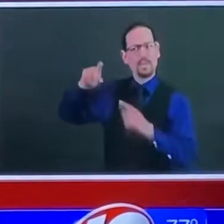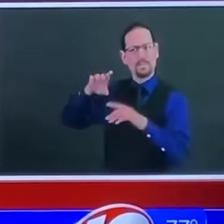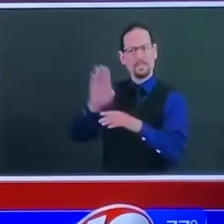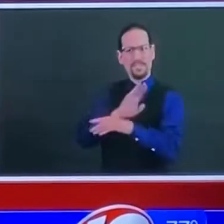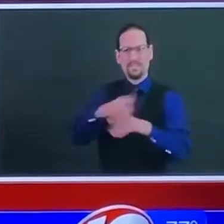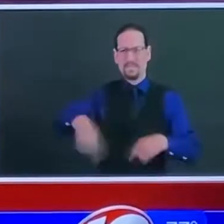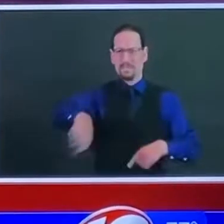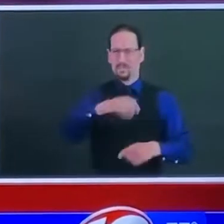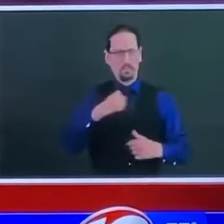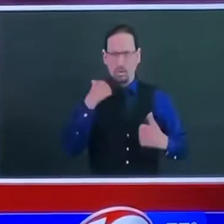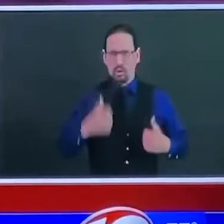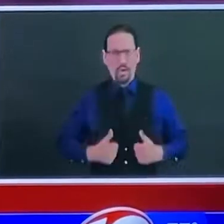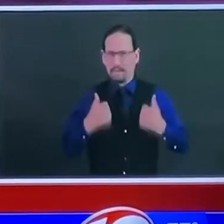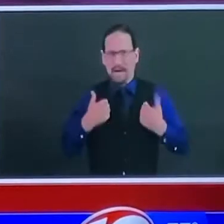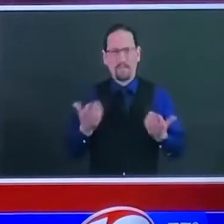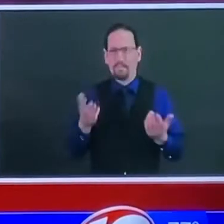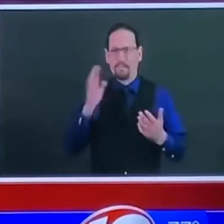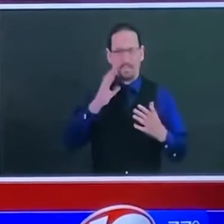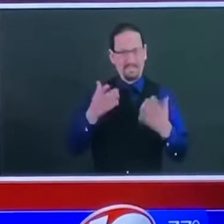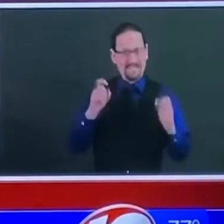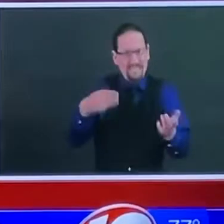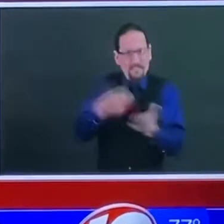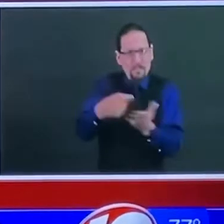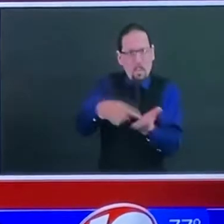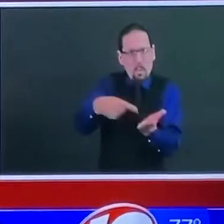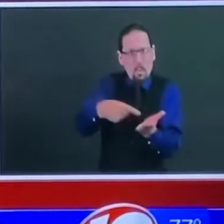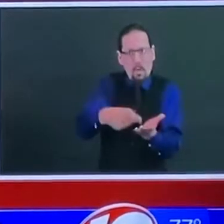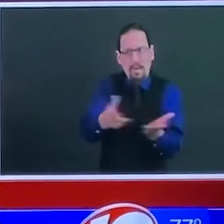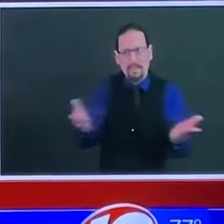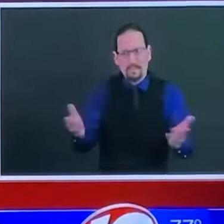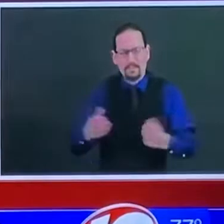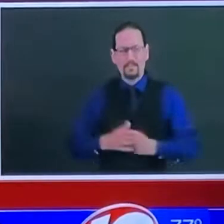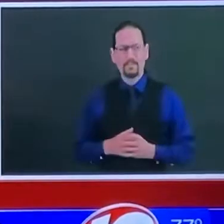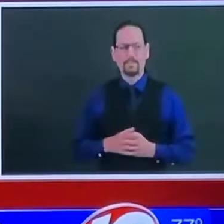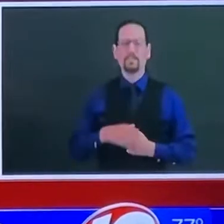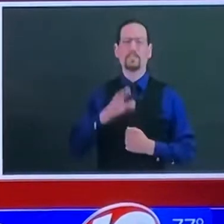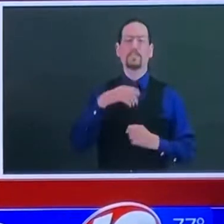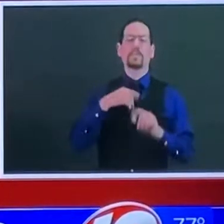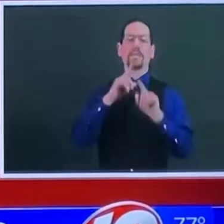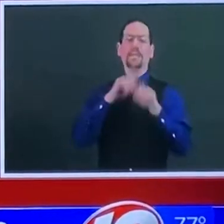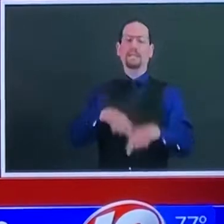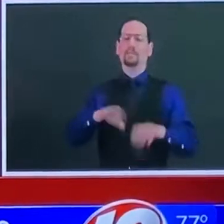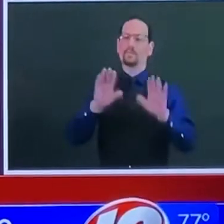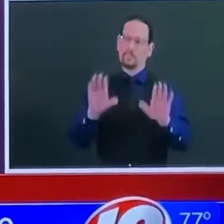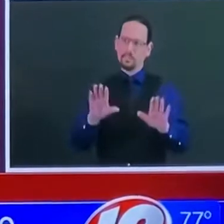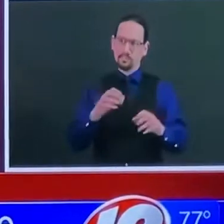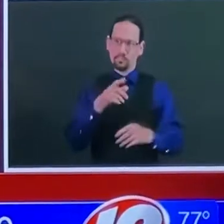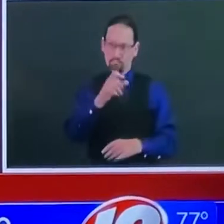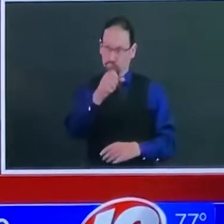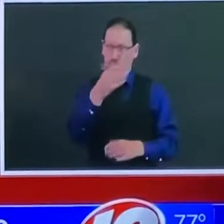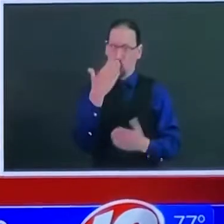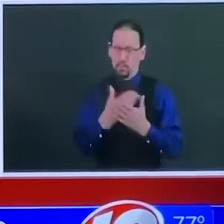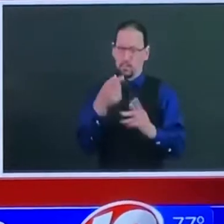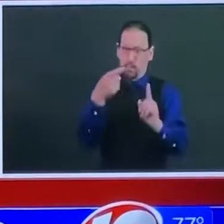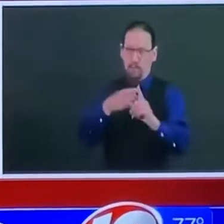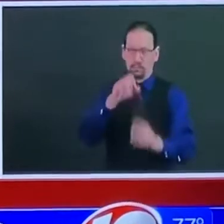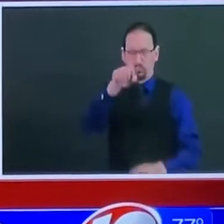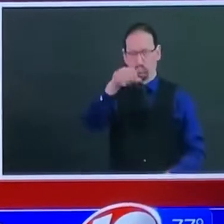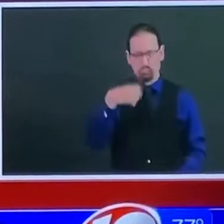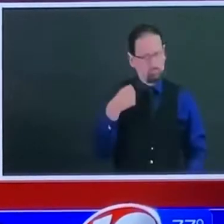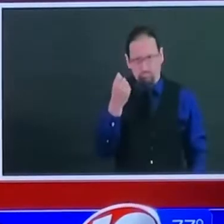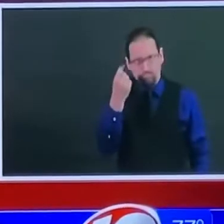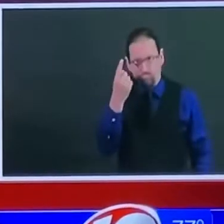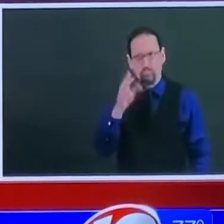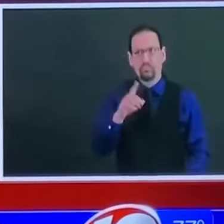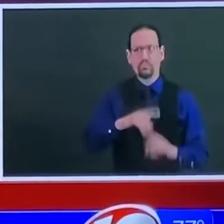get money out the door now, some of that money. Well, I don't think that's the right way to. So look, you make a good point. But here's the thing. We do have an